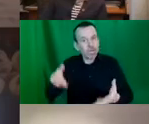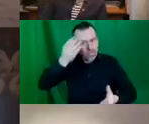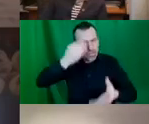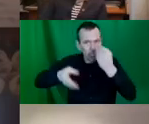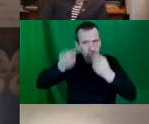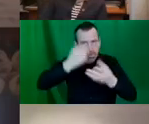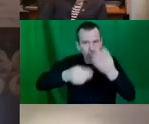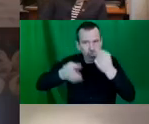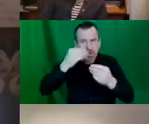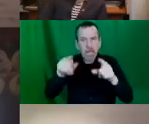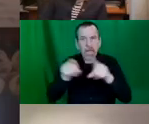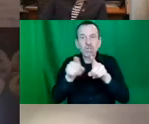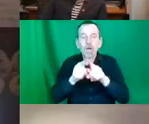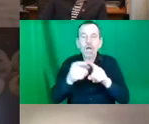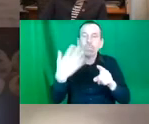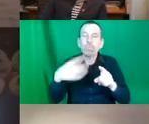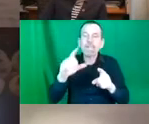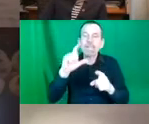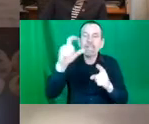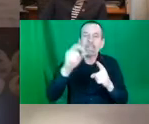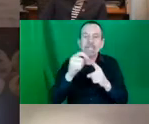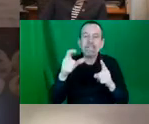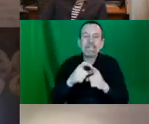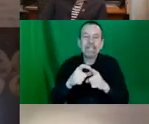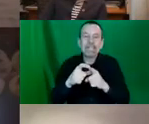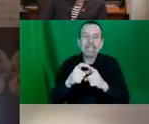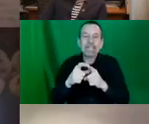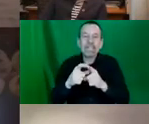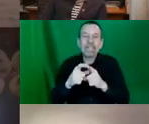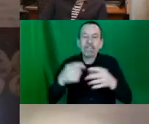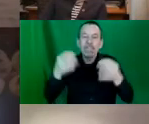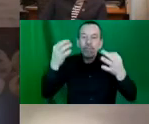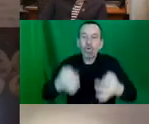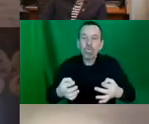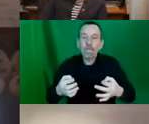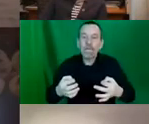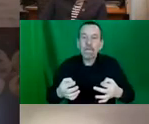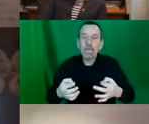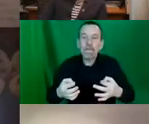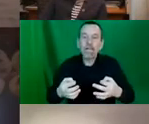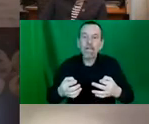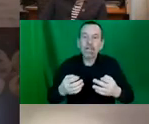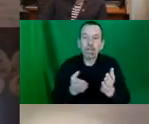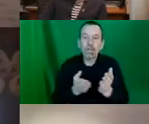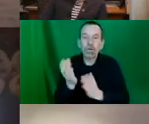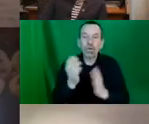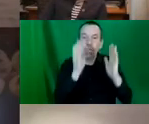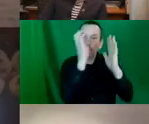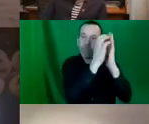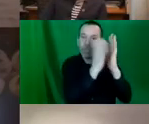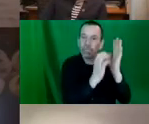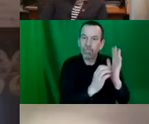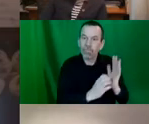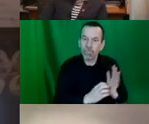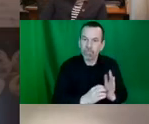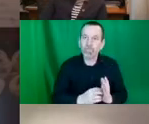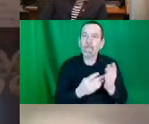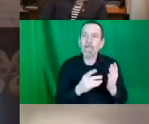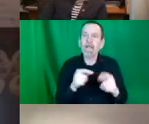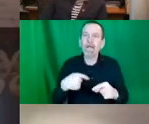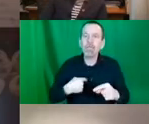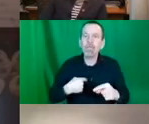in a more formal setting by filling out the CPD section of the accreditation form and then comparing it to Amy's as she has begun the accreditation